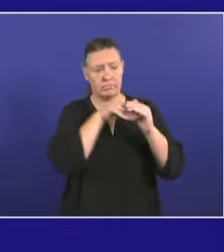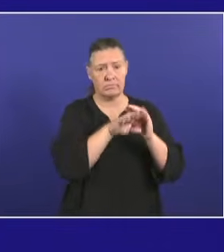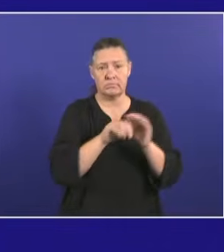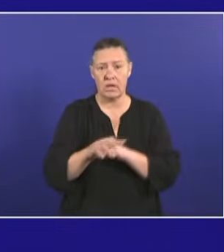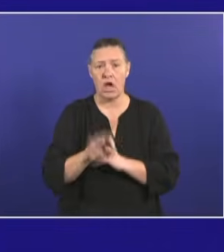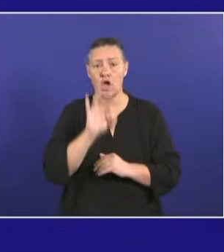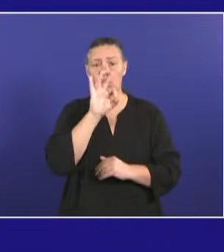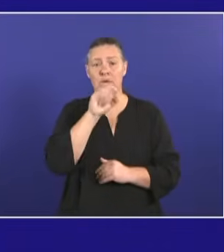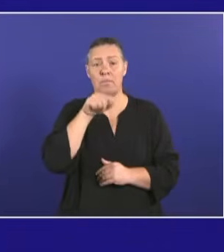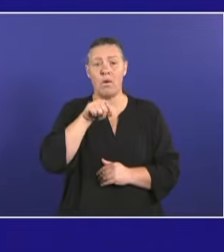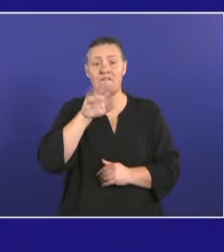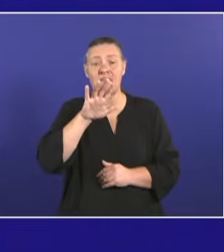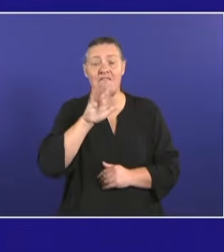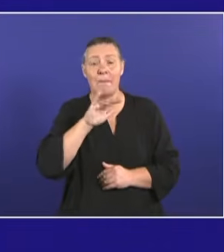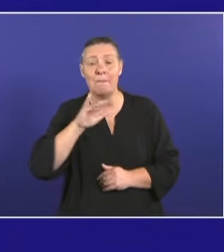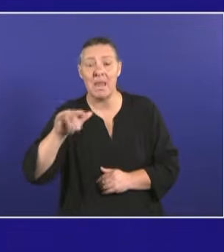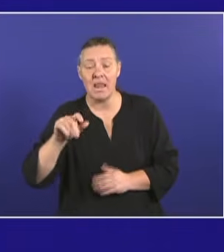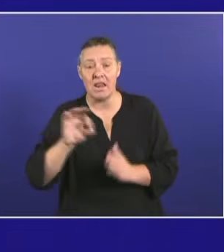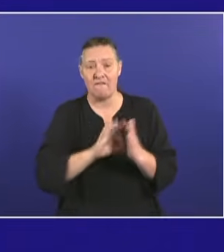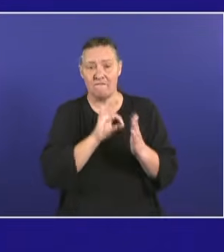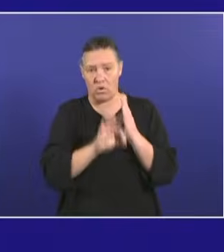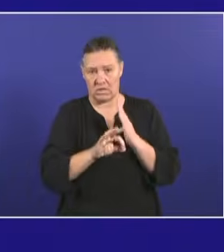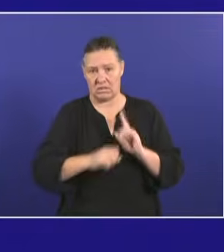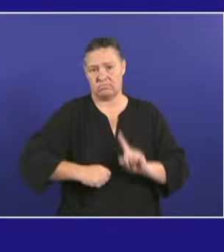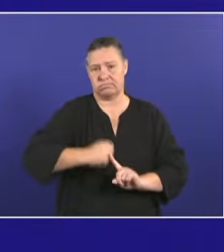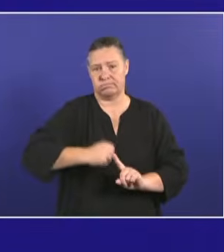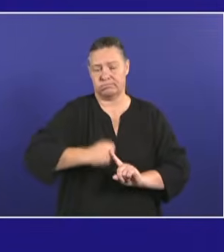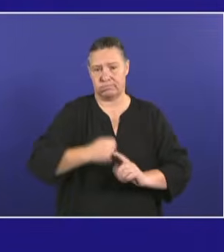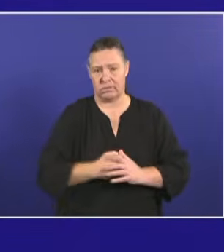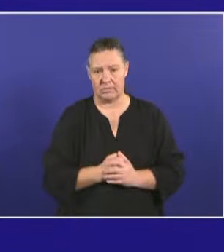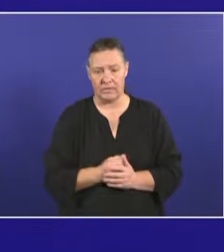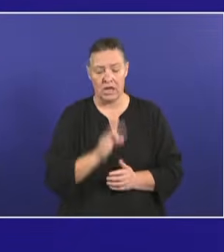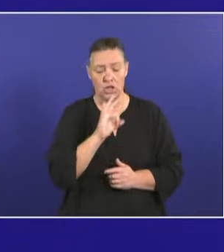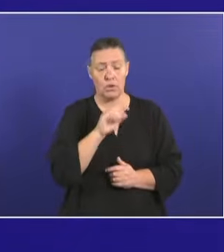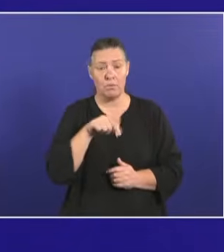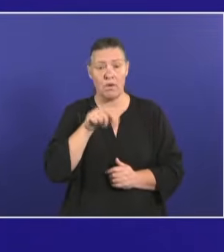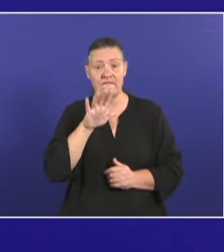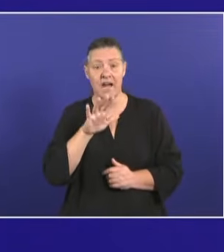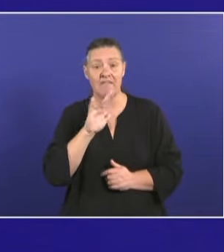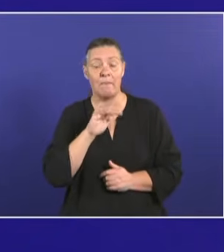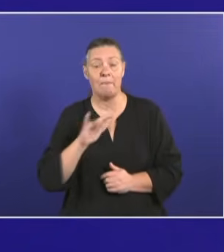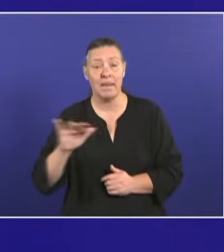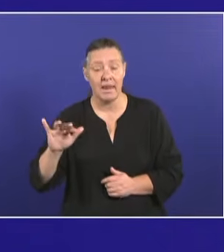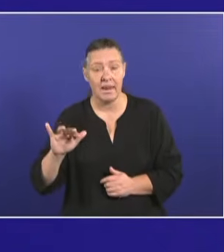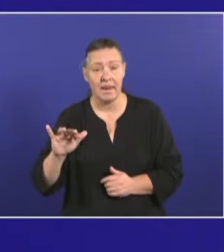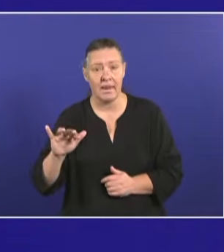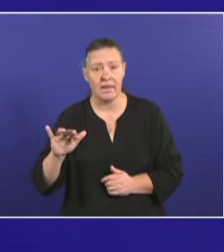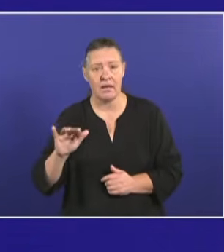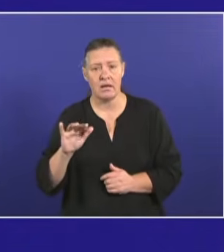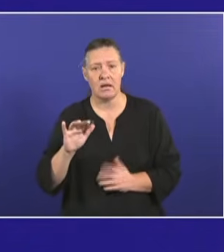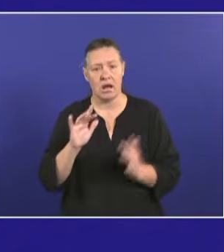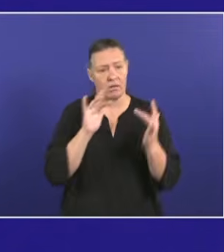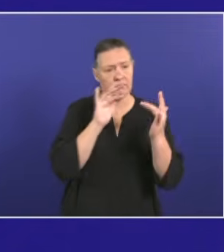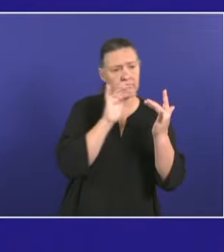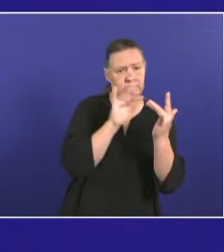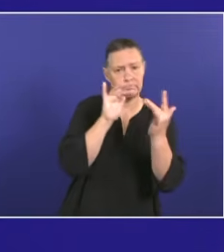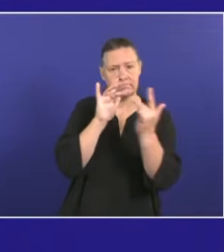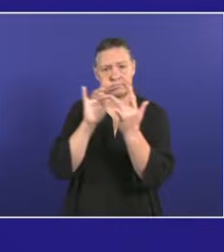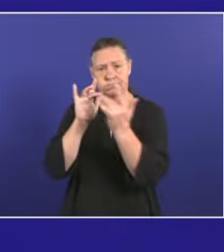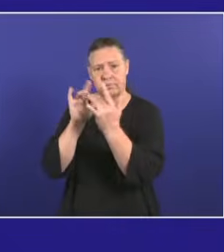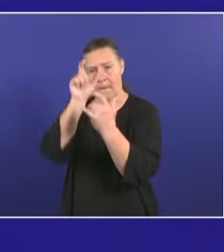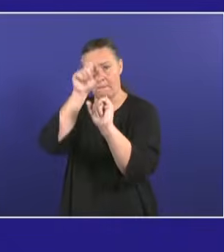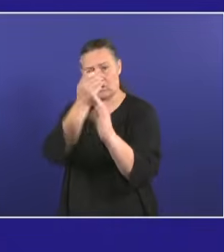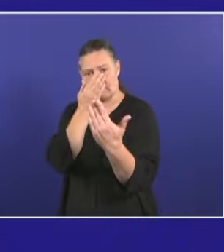3.5 million voters. That's 3.5 million direct